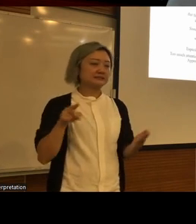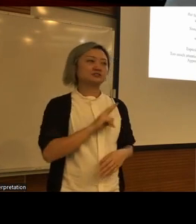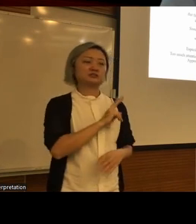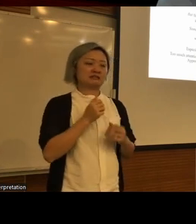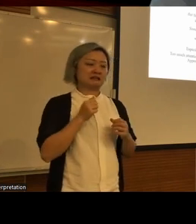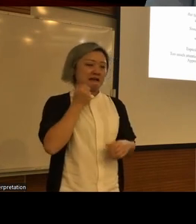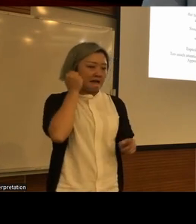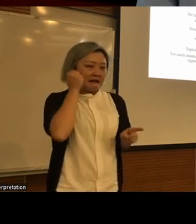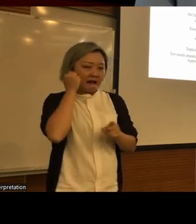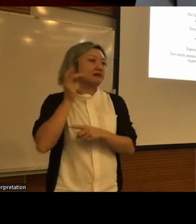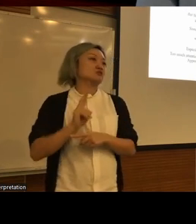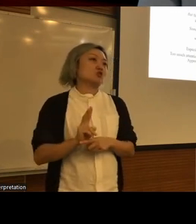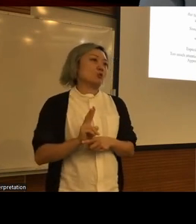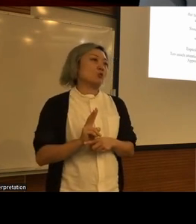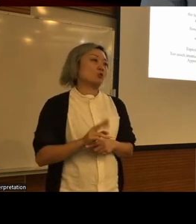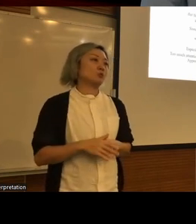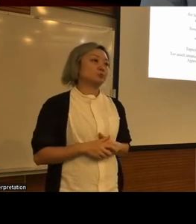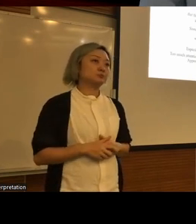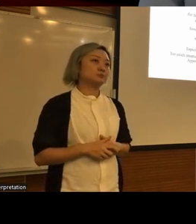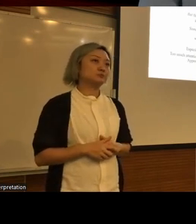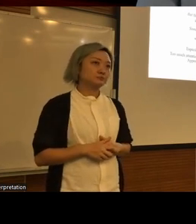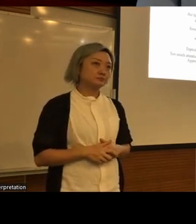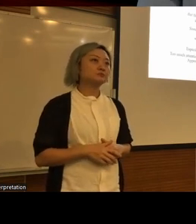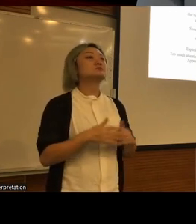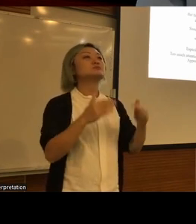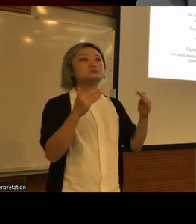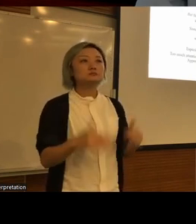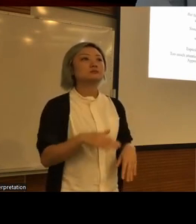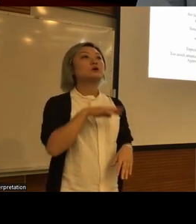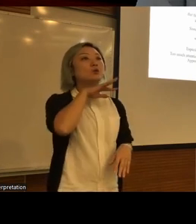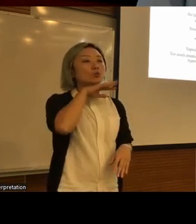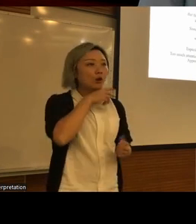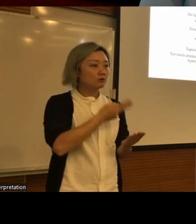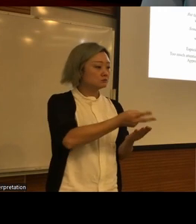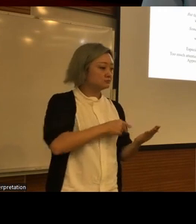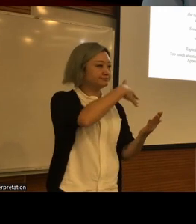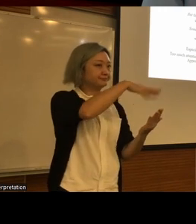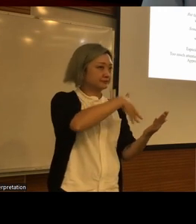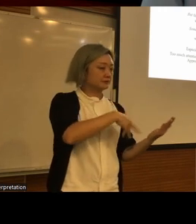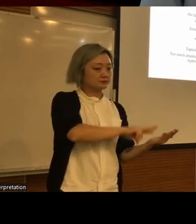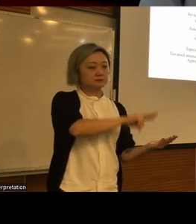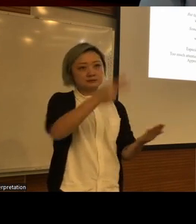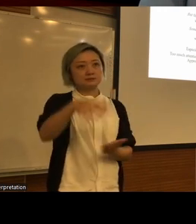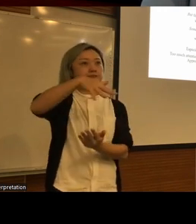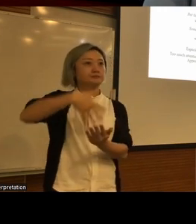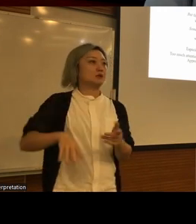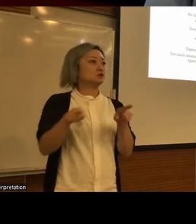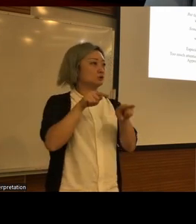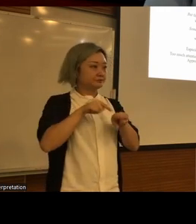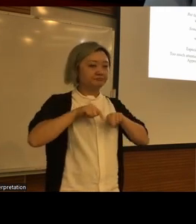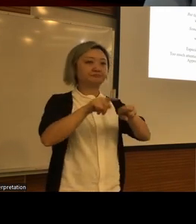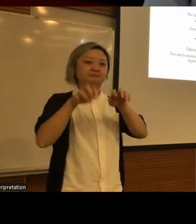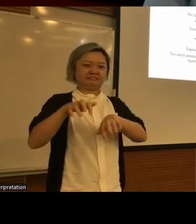Then there is simultaneous with text. What happens in simultaneous with text? It's the same thing as simultaneous,